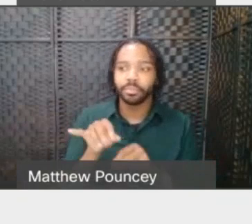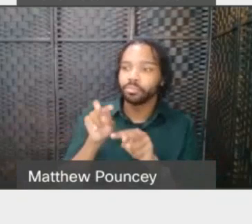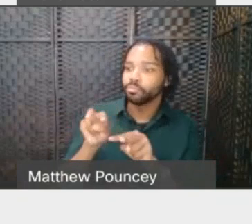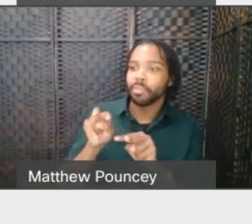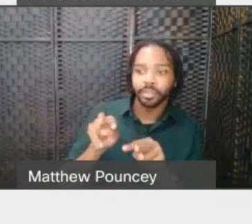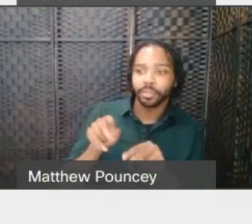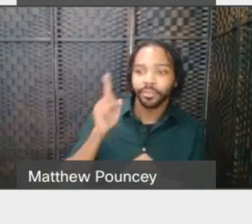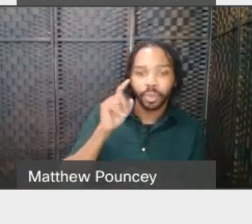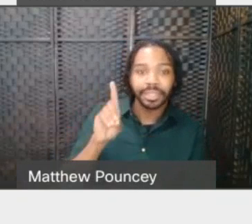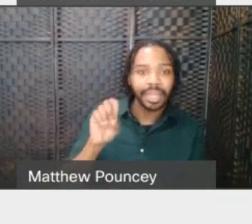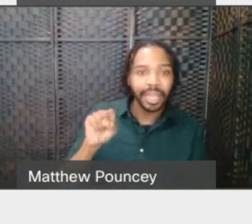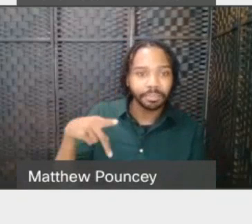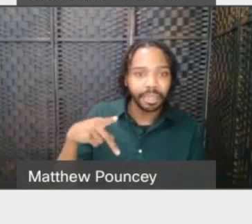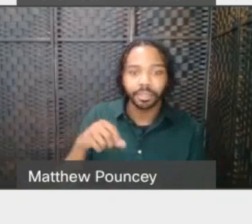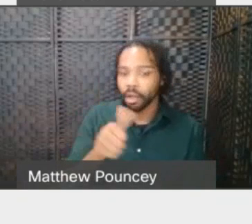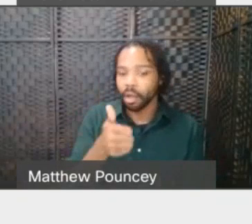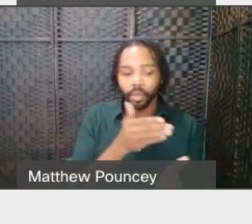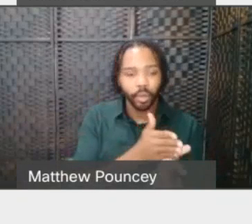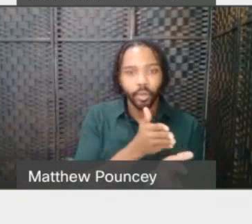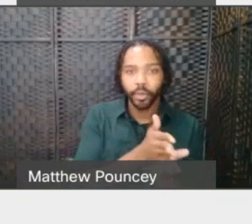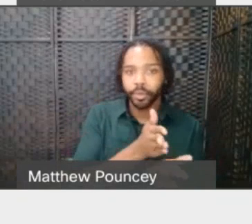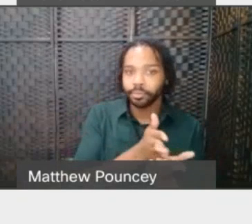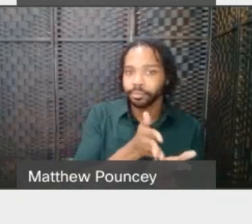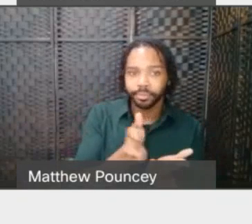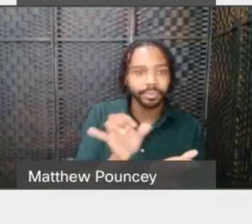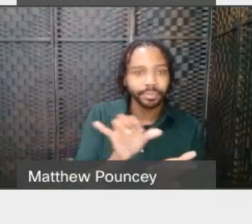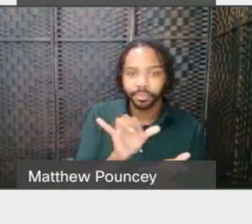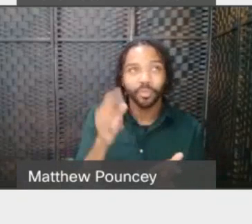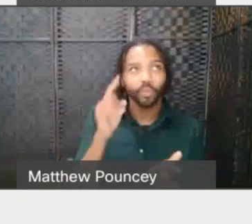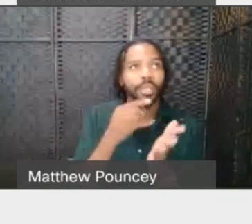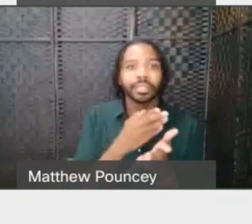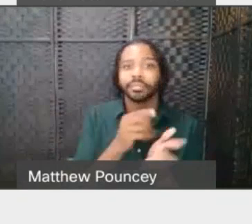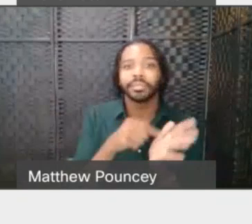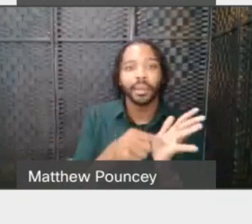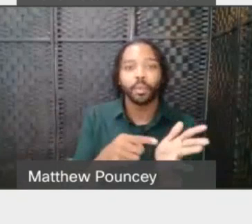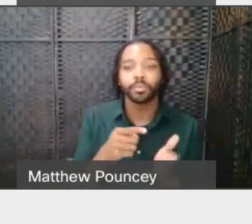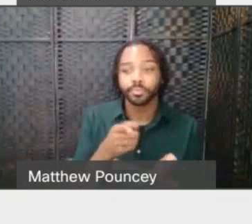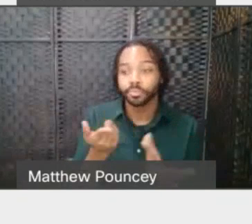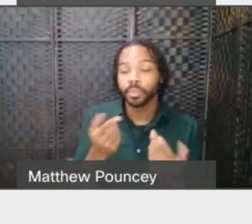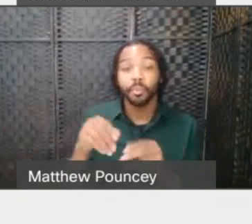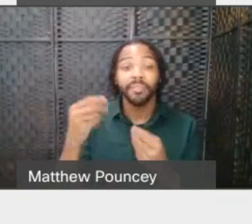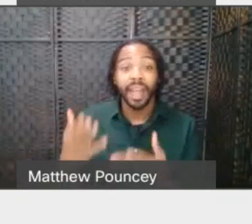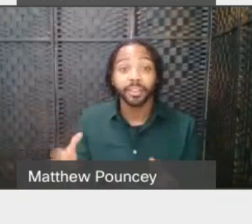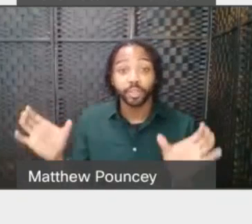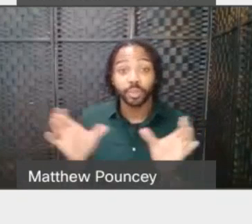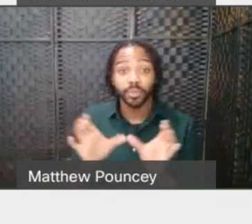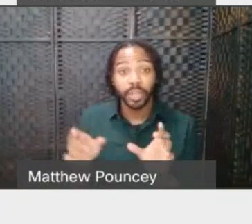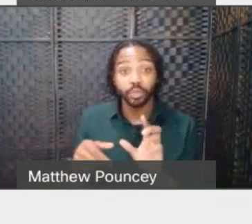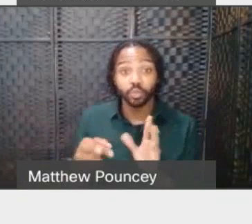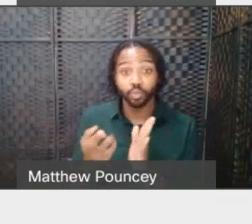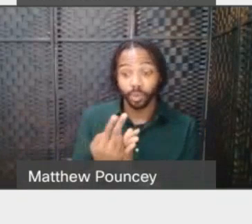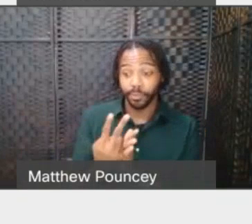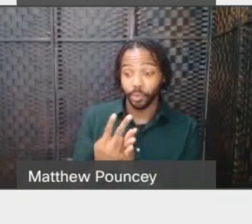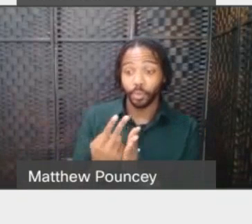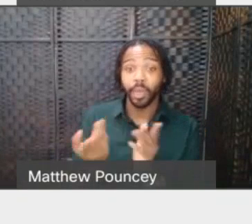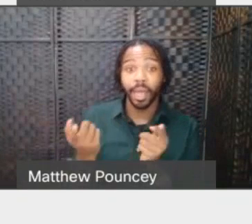required for DSPs in other areas. So that, for example, when the provider certification review happens, they ask to